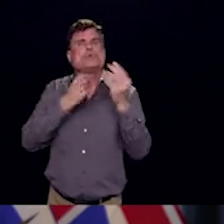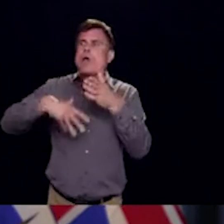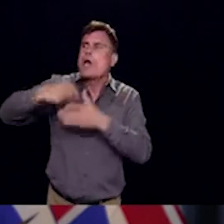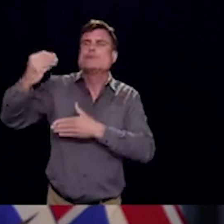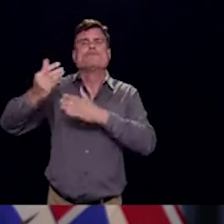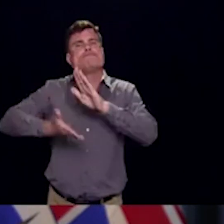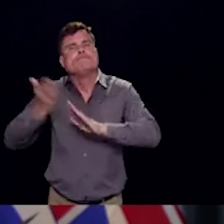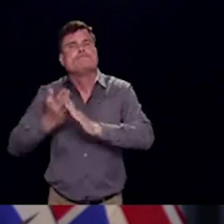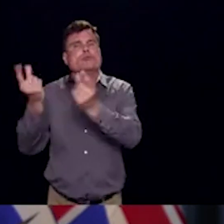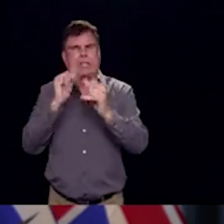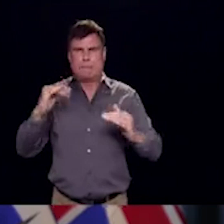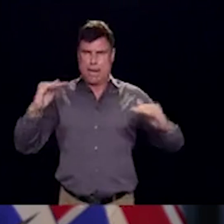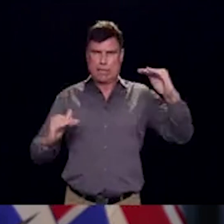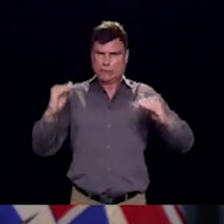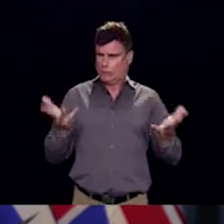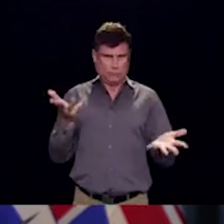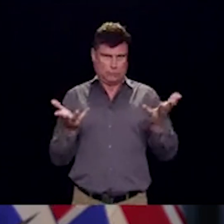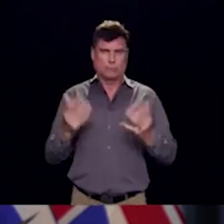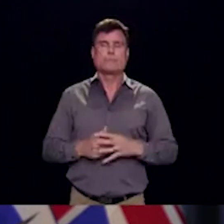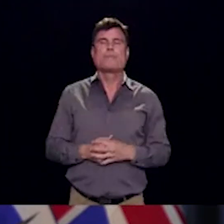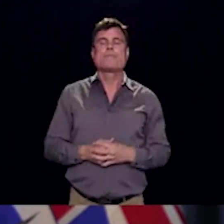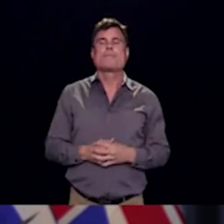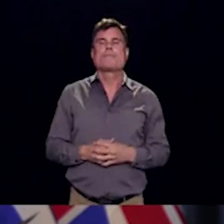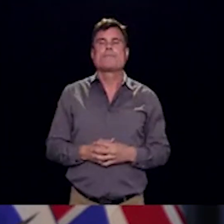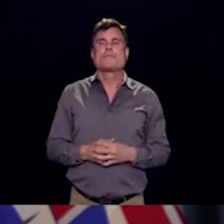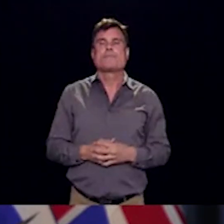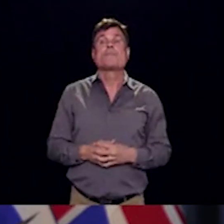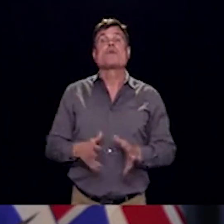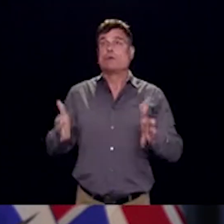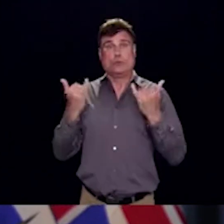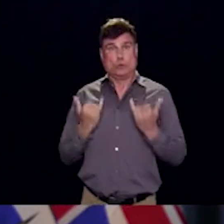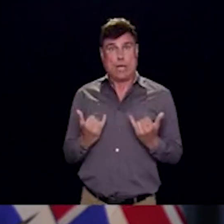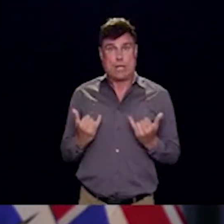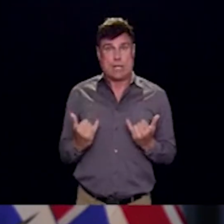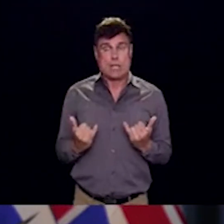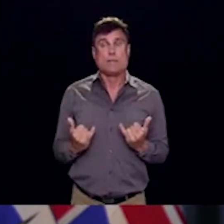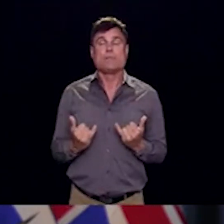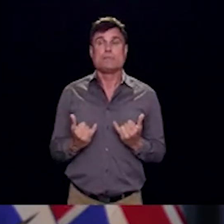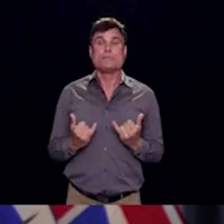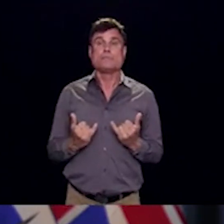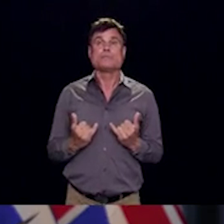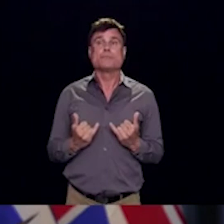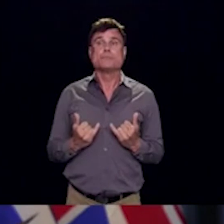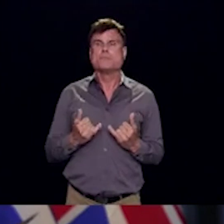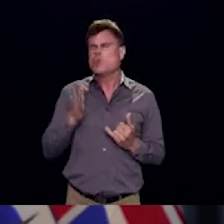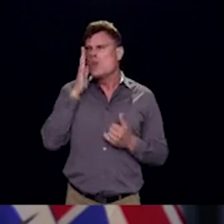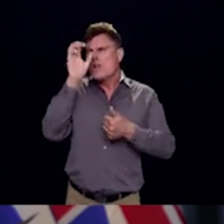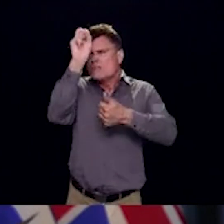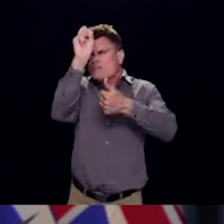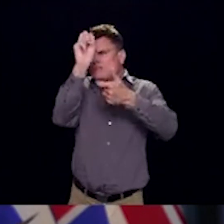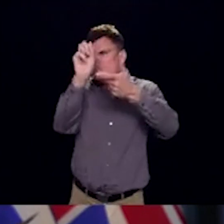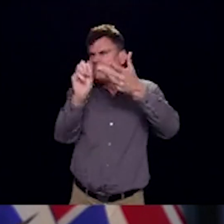facilities. It is the coming together of a number of different things that we've talked about in the past. The resources that we have in